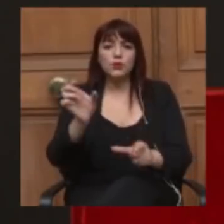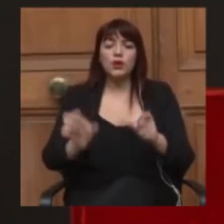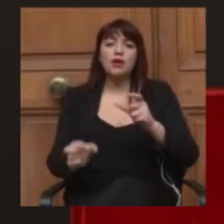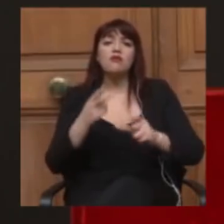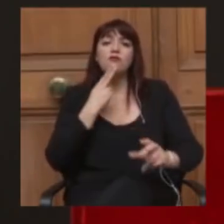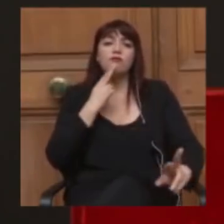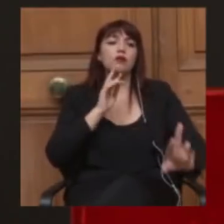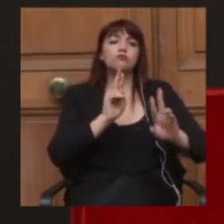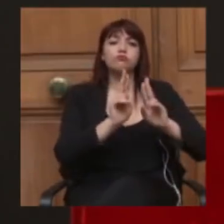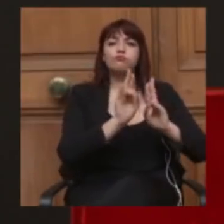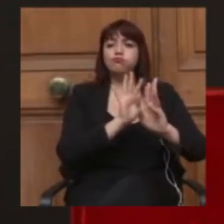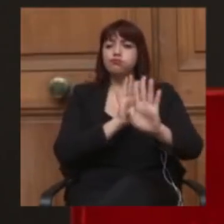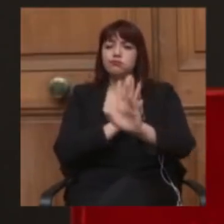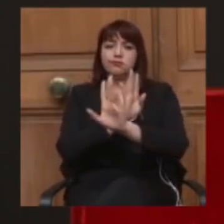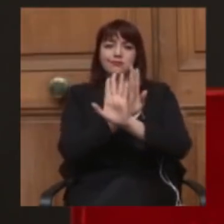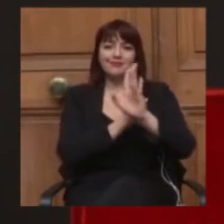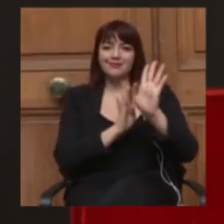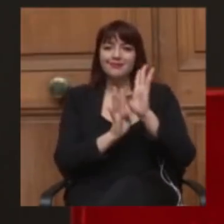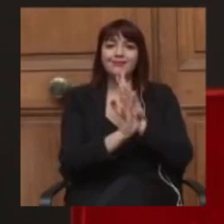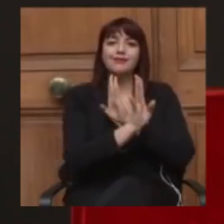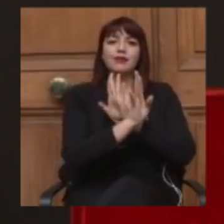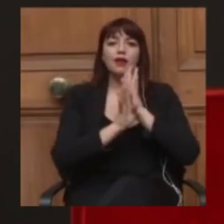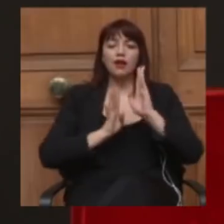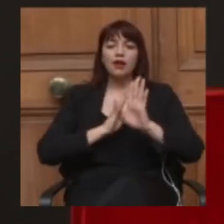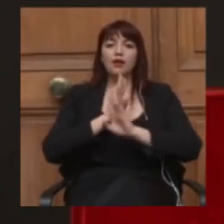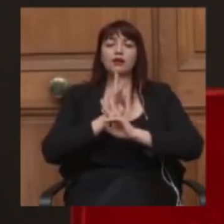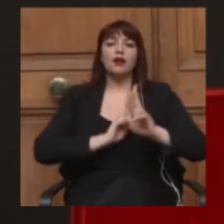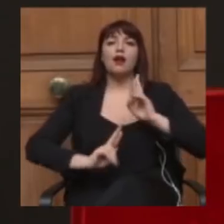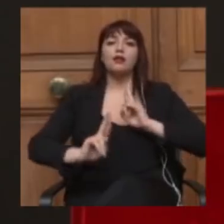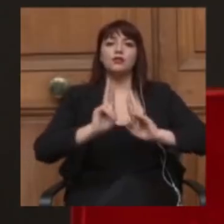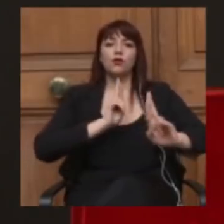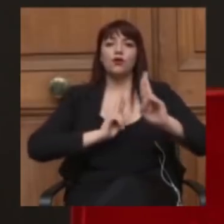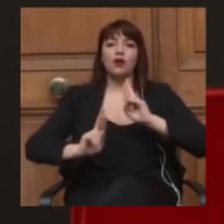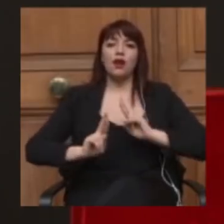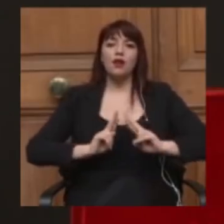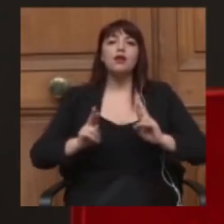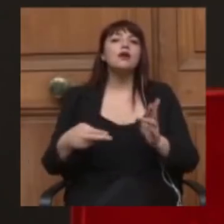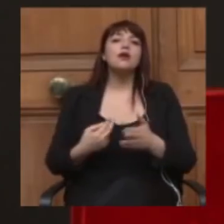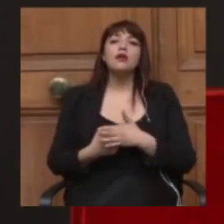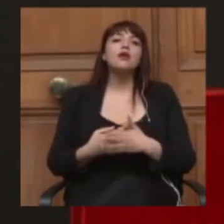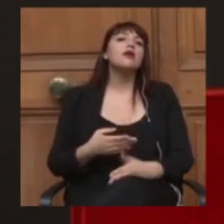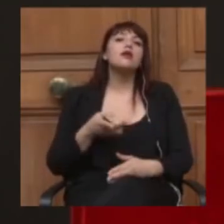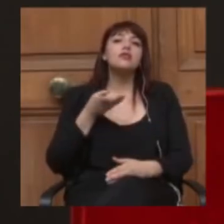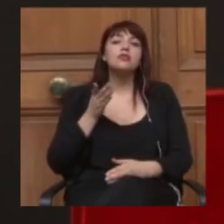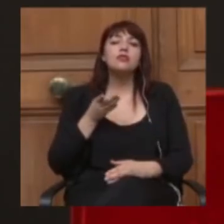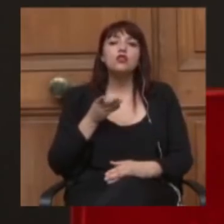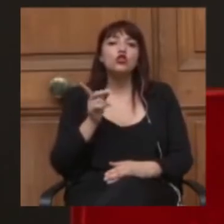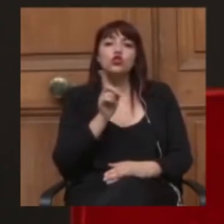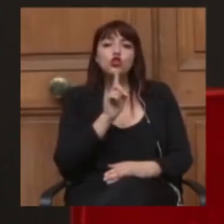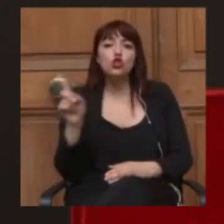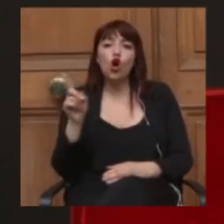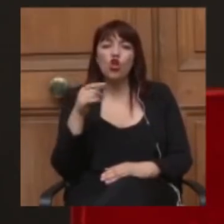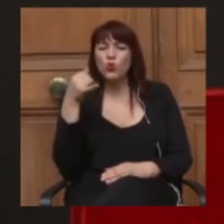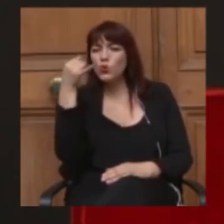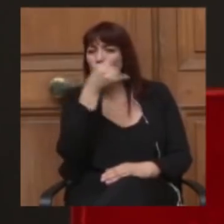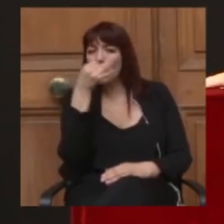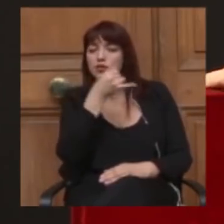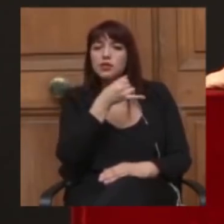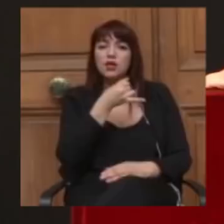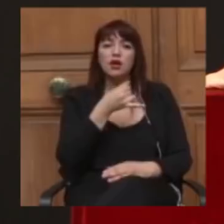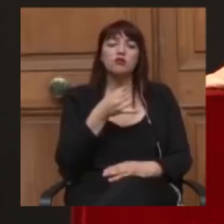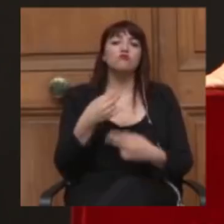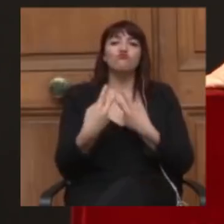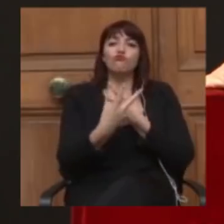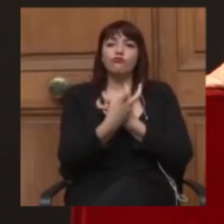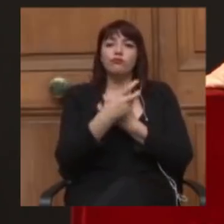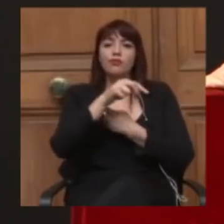dependent on the continuation of a non-toxic earth, the building of a just global economy, and a